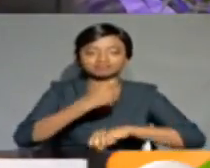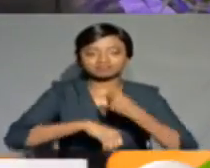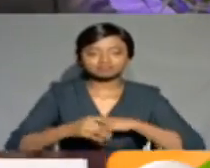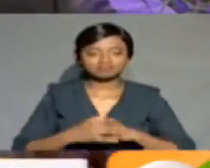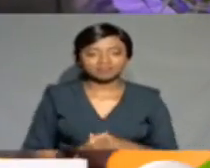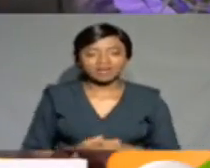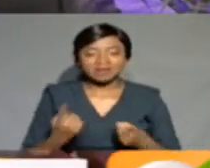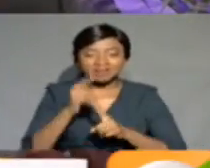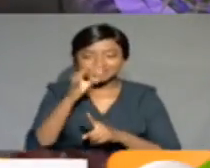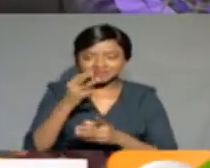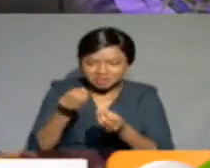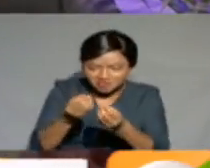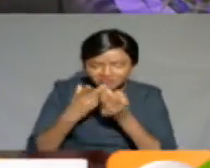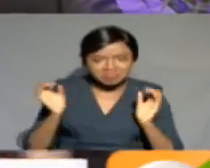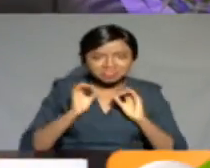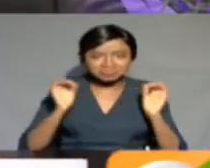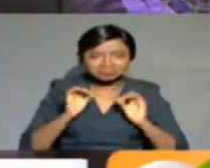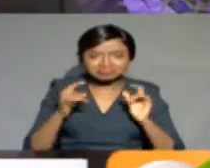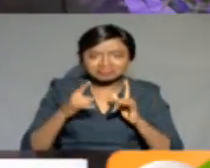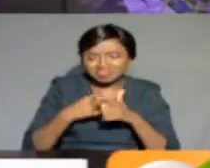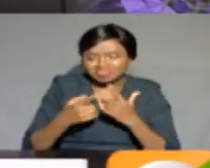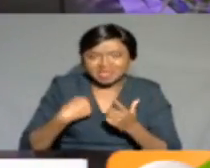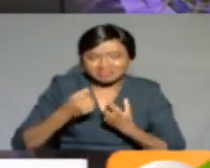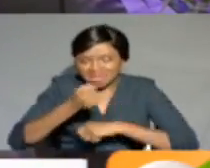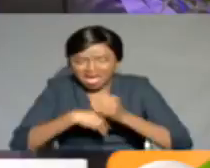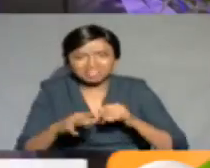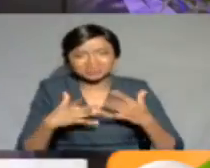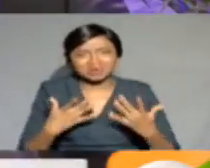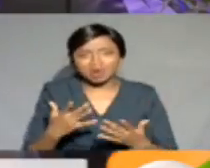one, if I take myself as an example,